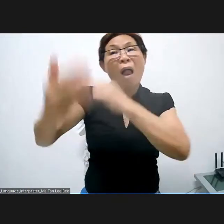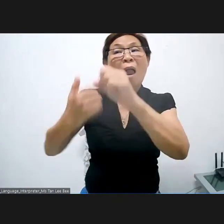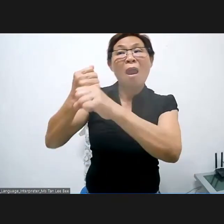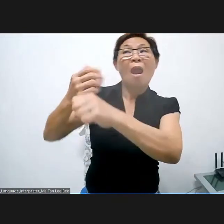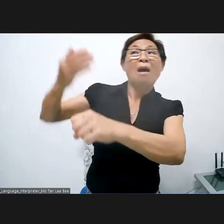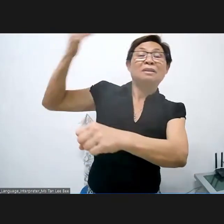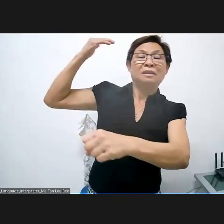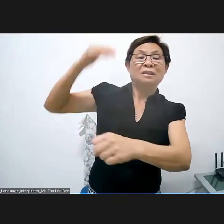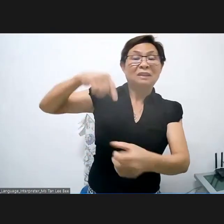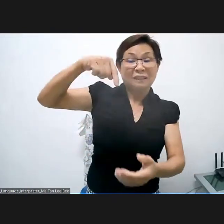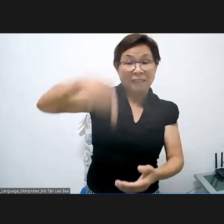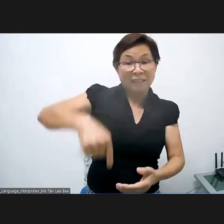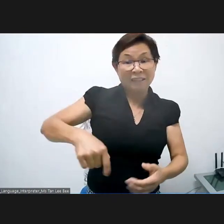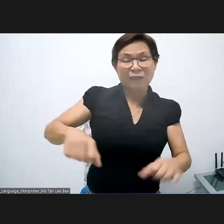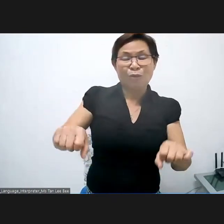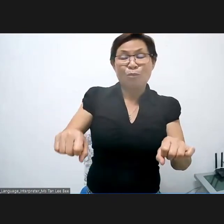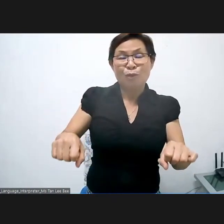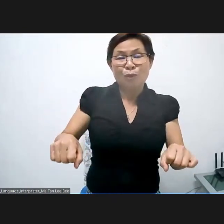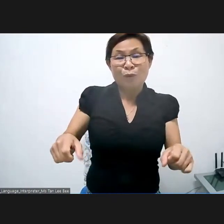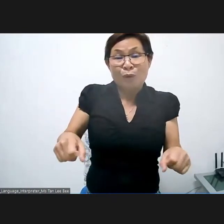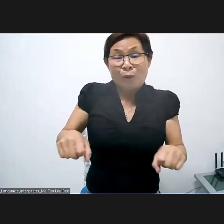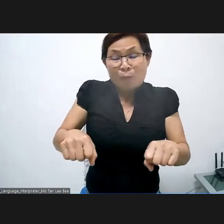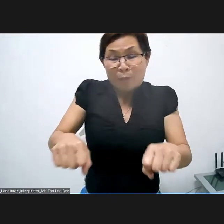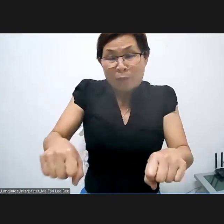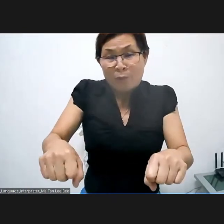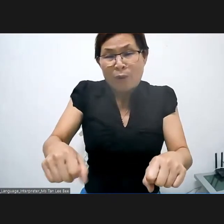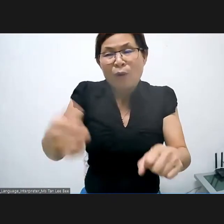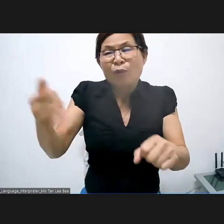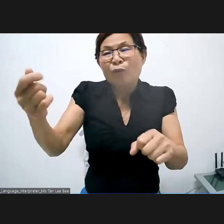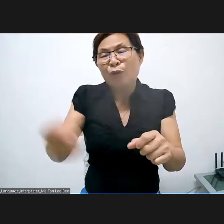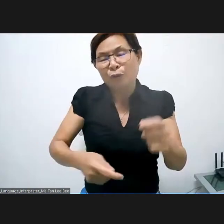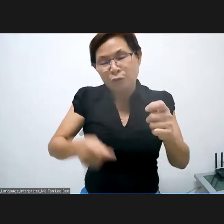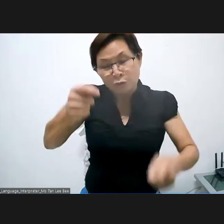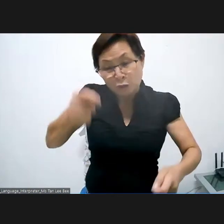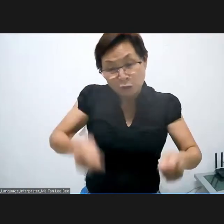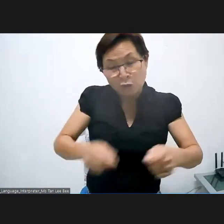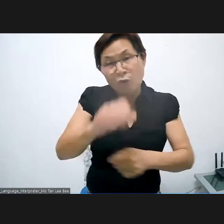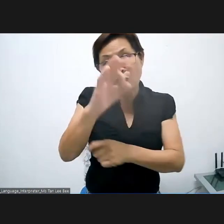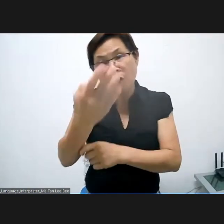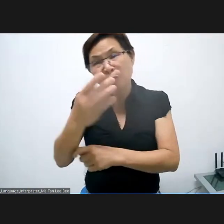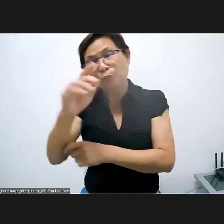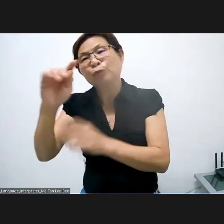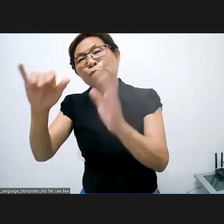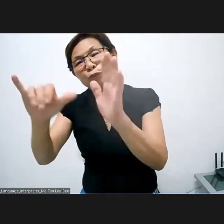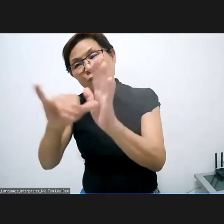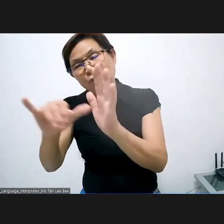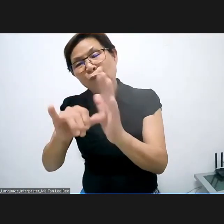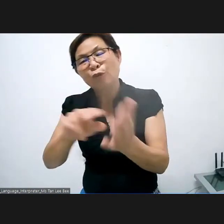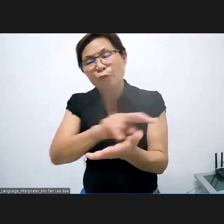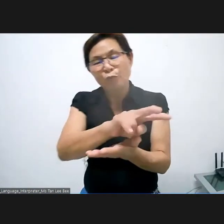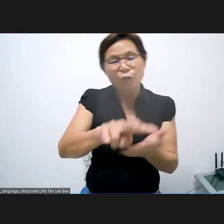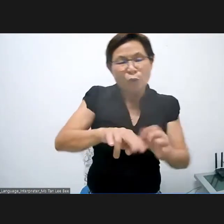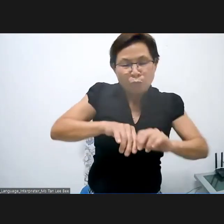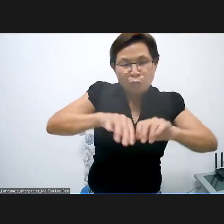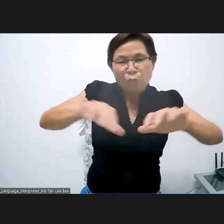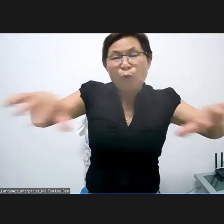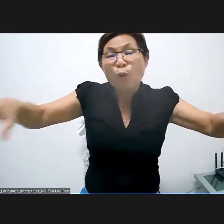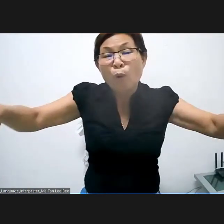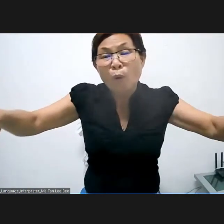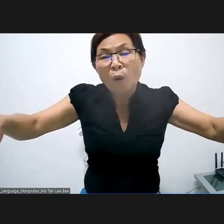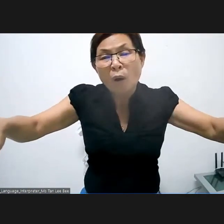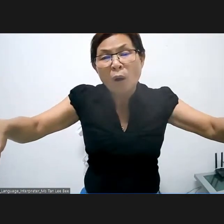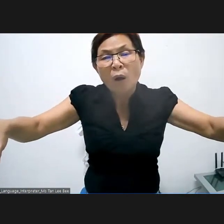gained attention a few of my TikTok, my Facebook, and my YouTube videos circulate across all the